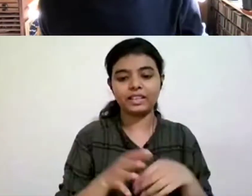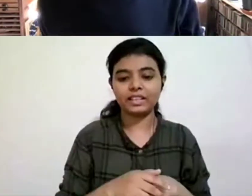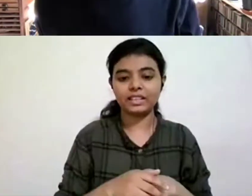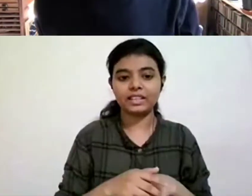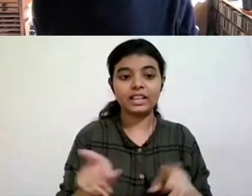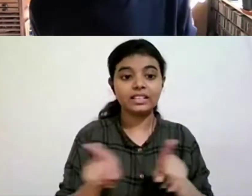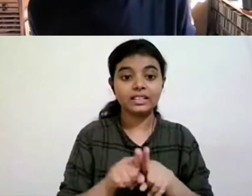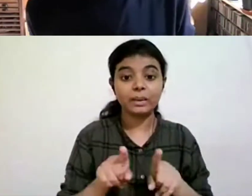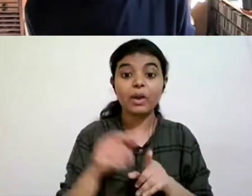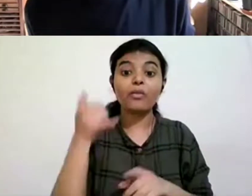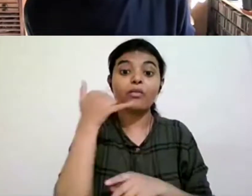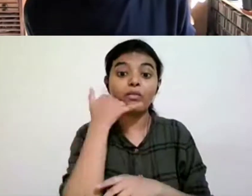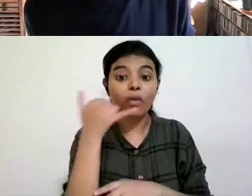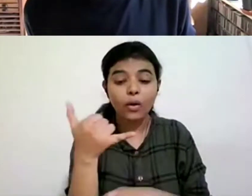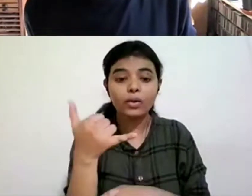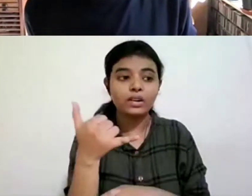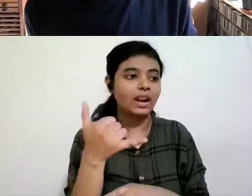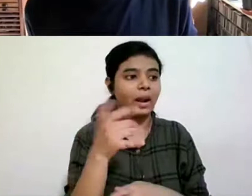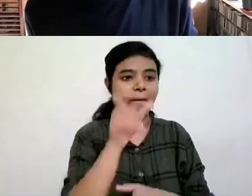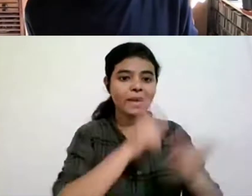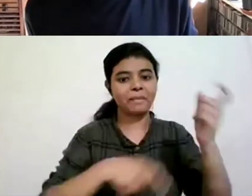talking smartphone in public,